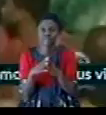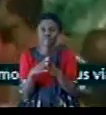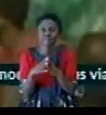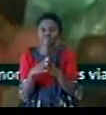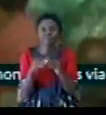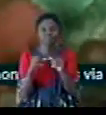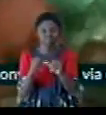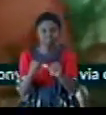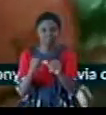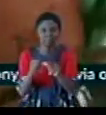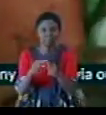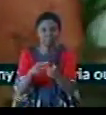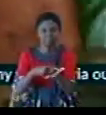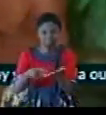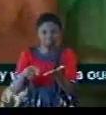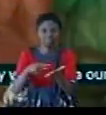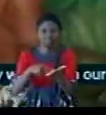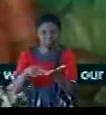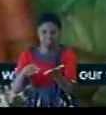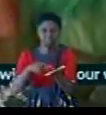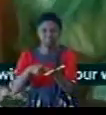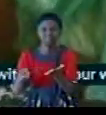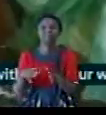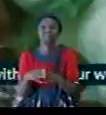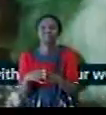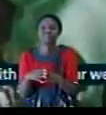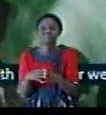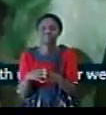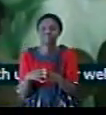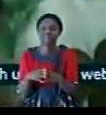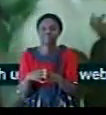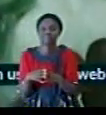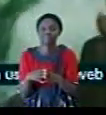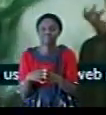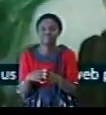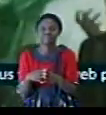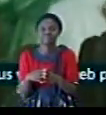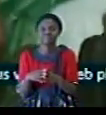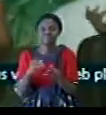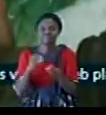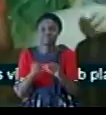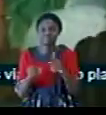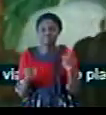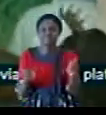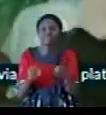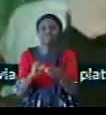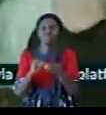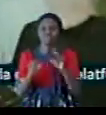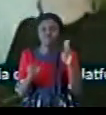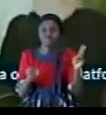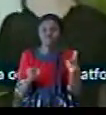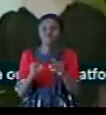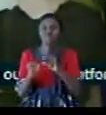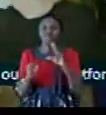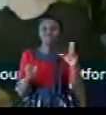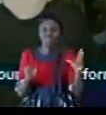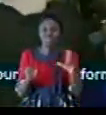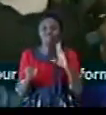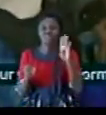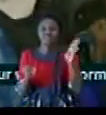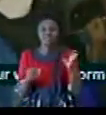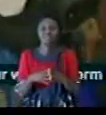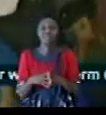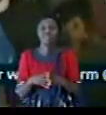Keep on checking, keep on checking. It's not only one, it's not two or three or four. There's a flood of miracles